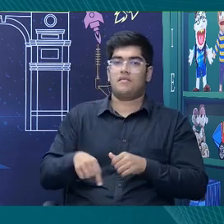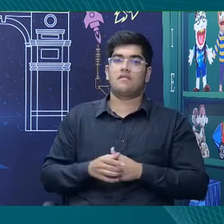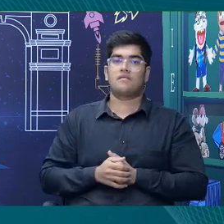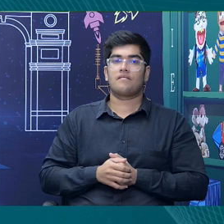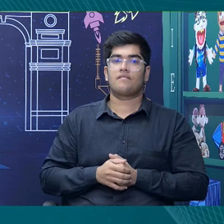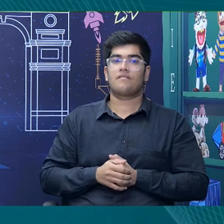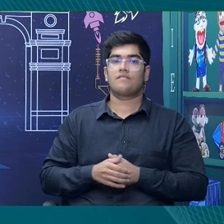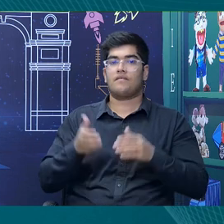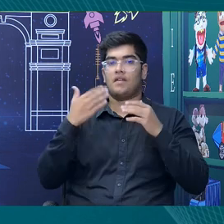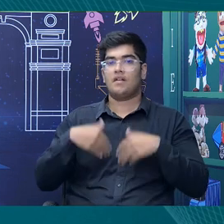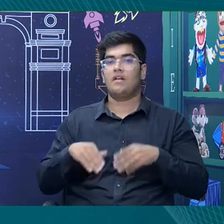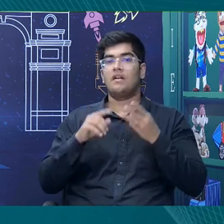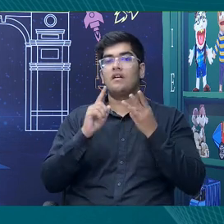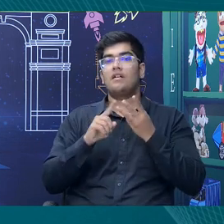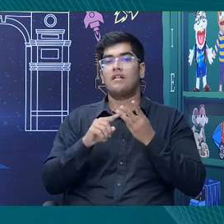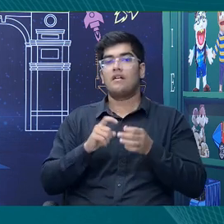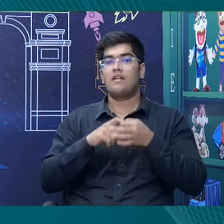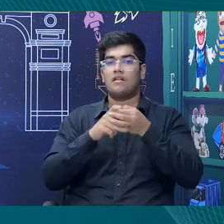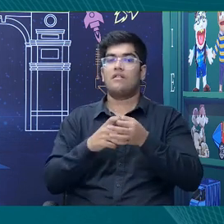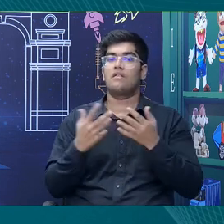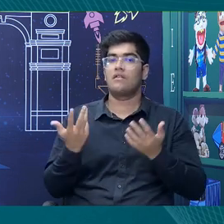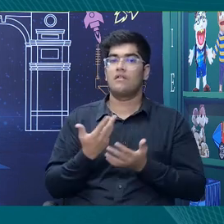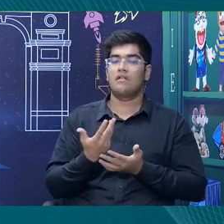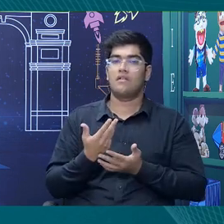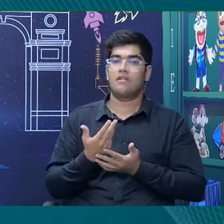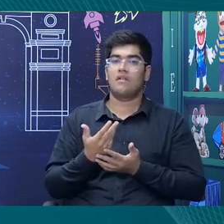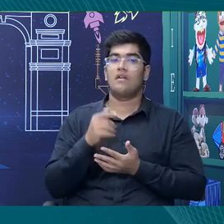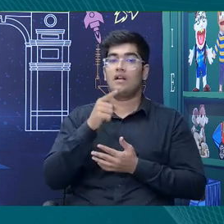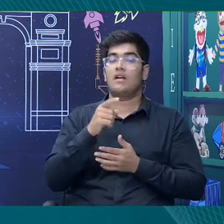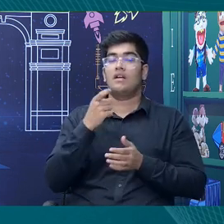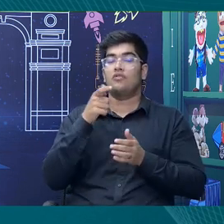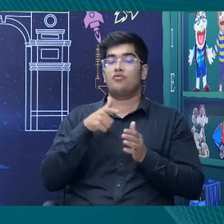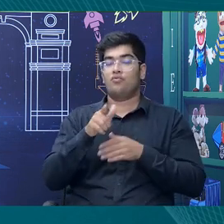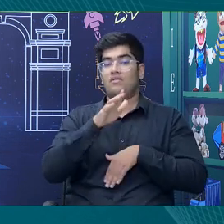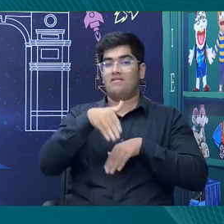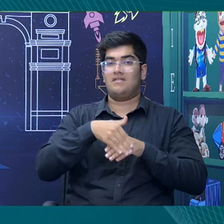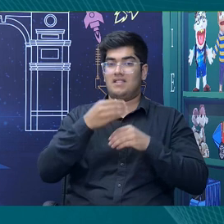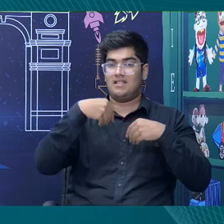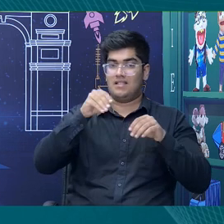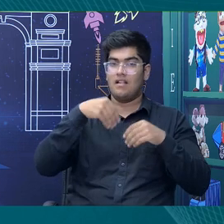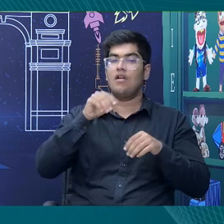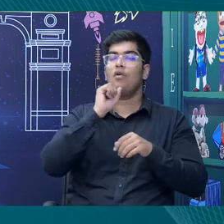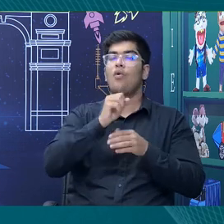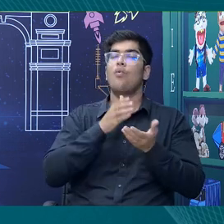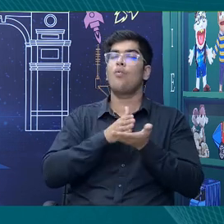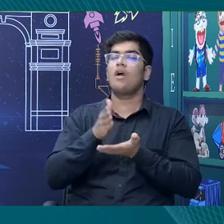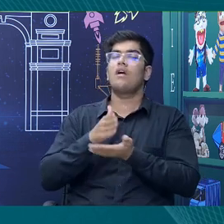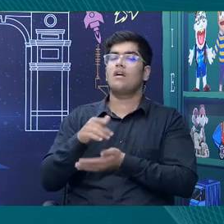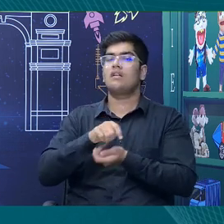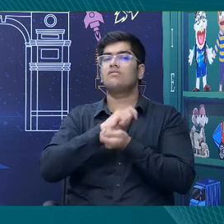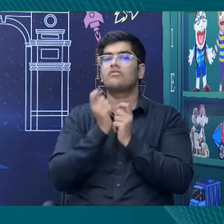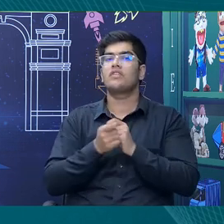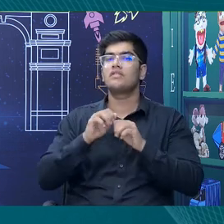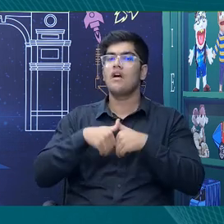and then the third question is, what made the rat trap seller finally change his ways? So,